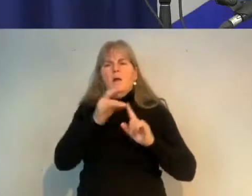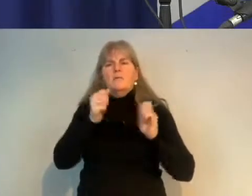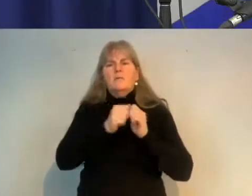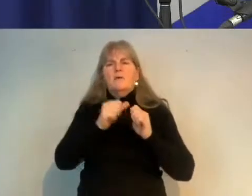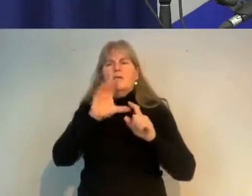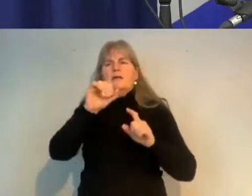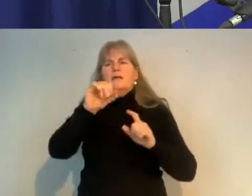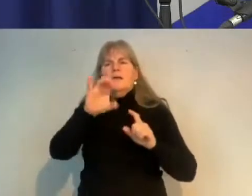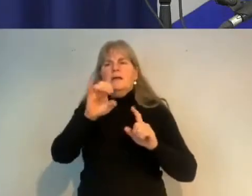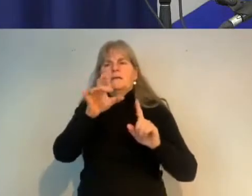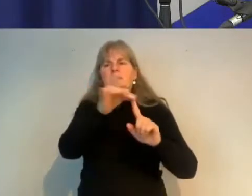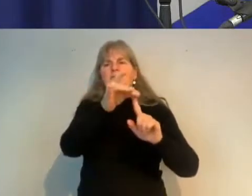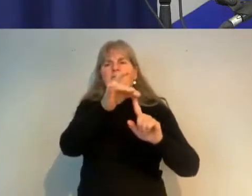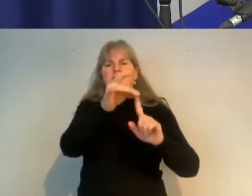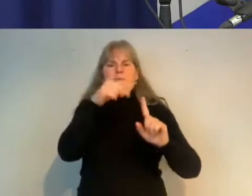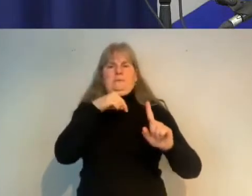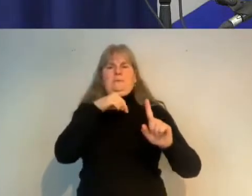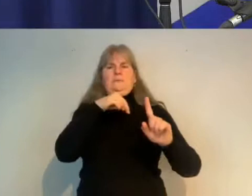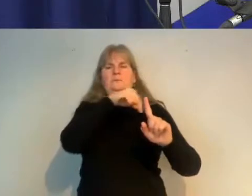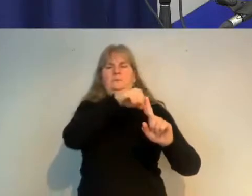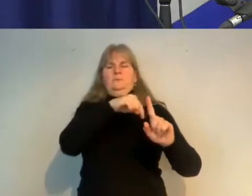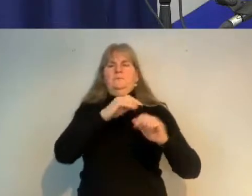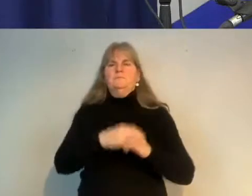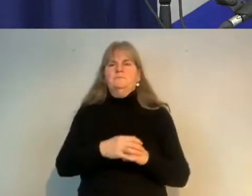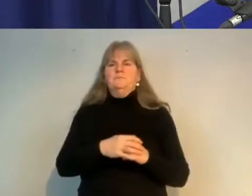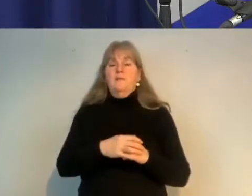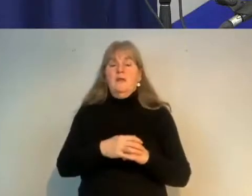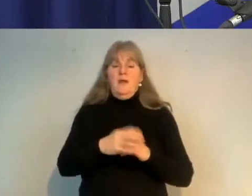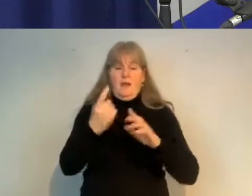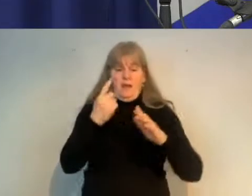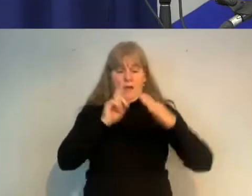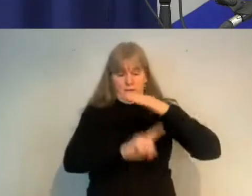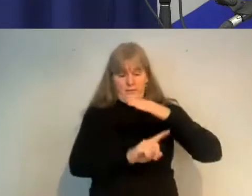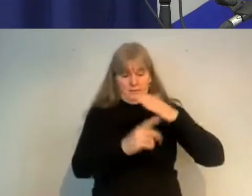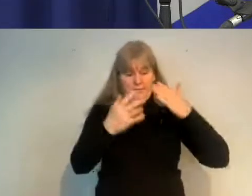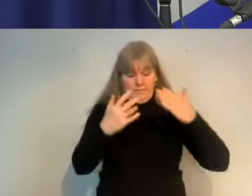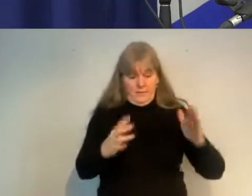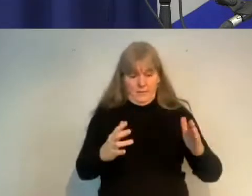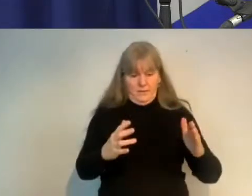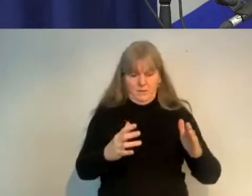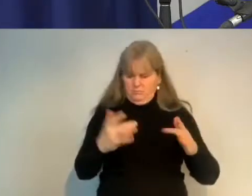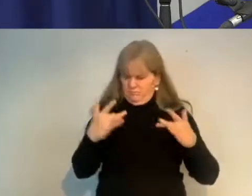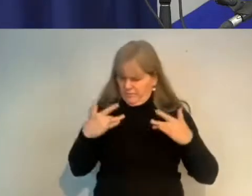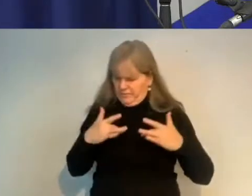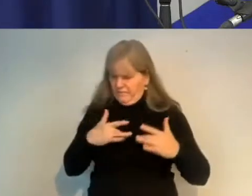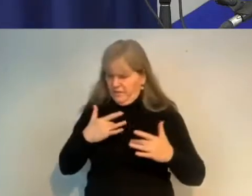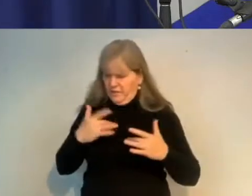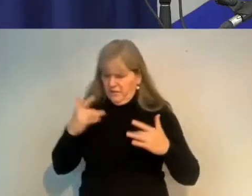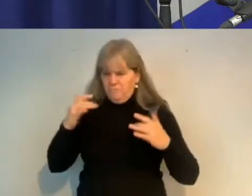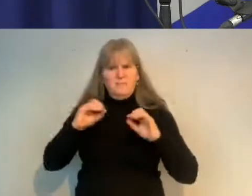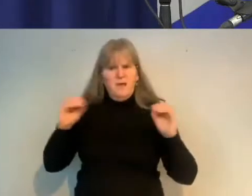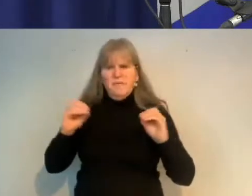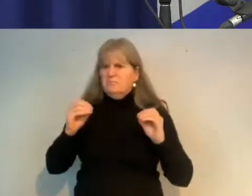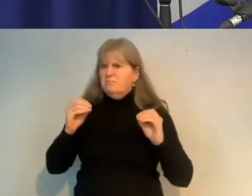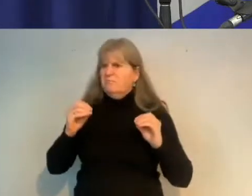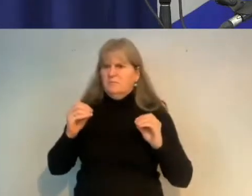Following the period of isolation, if no symptoms are present, close contacts can move to